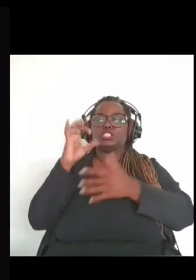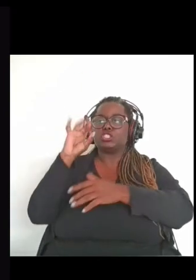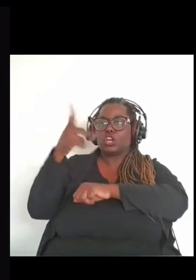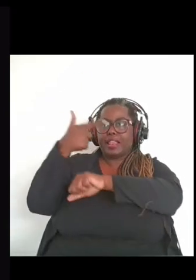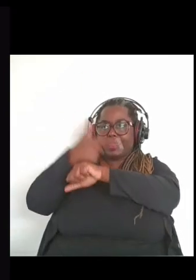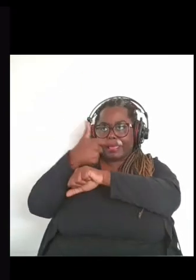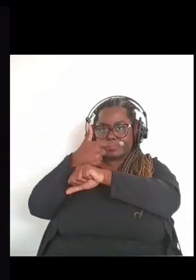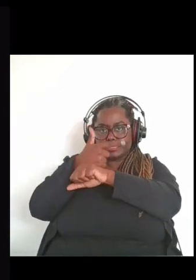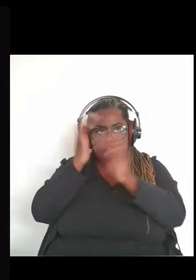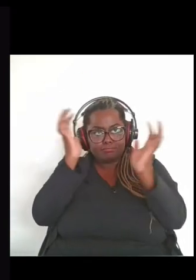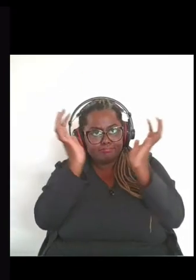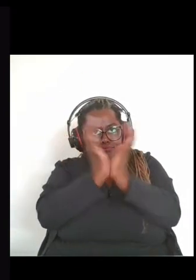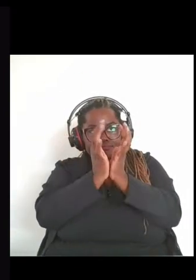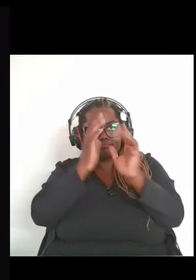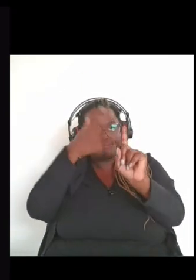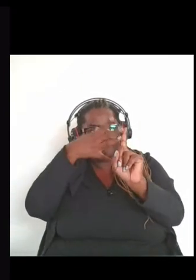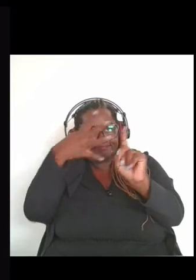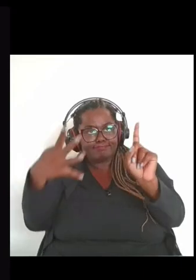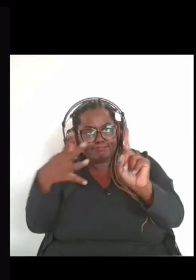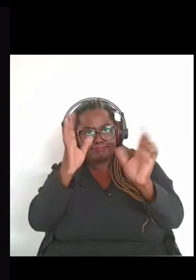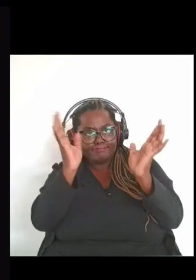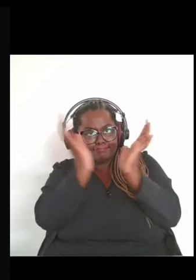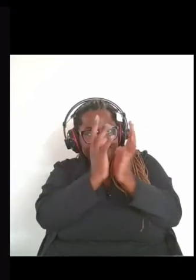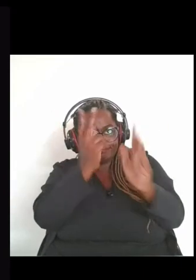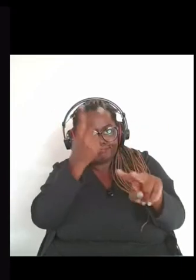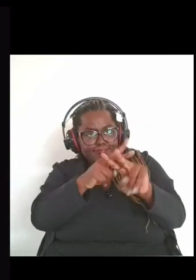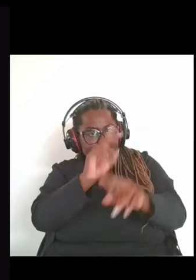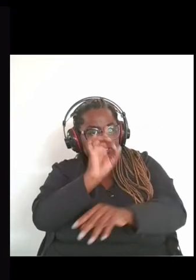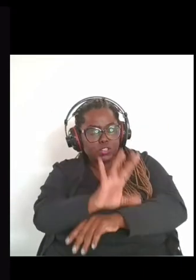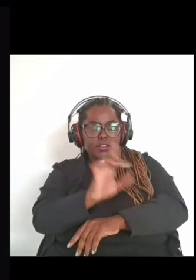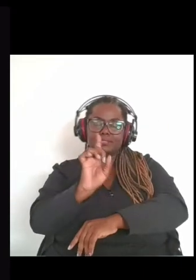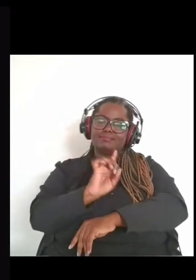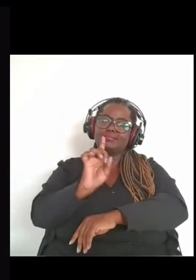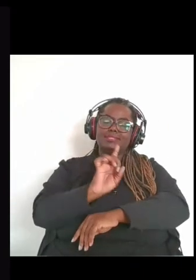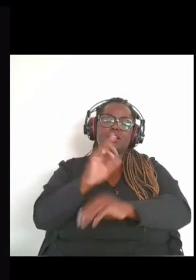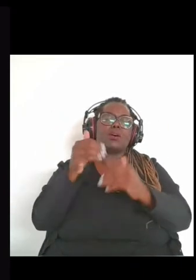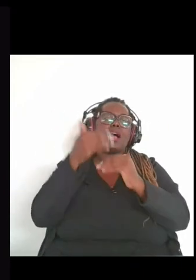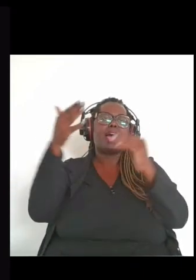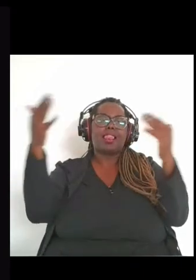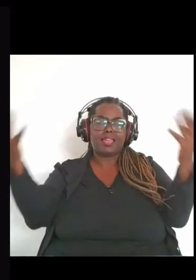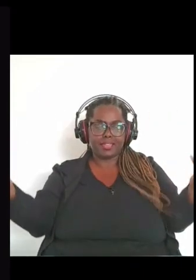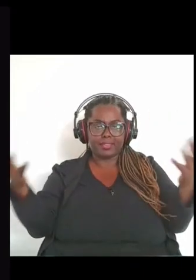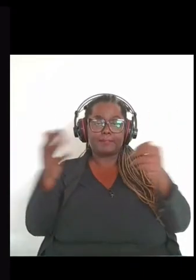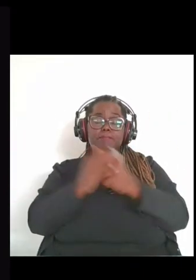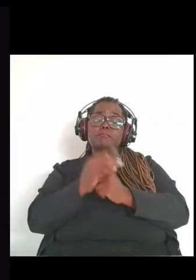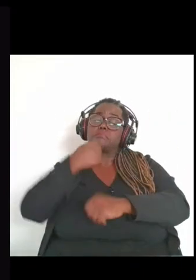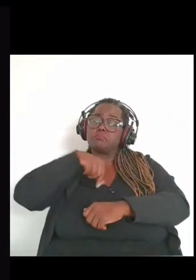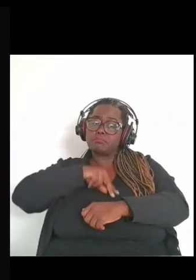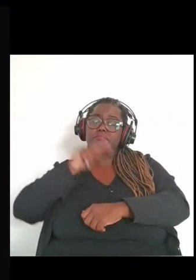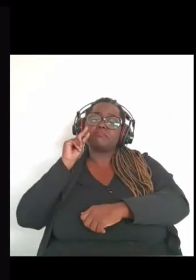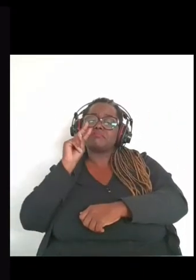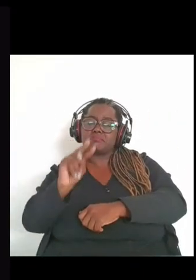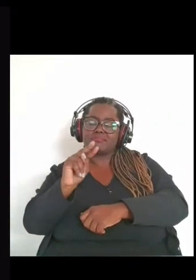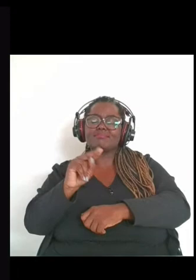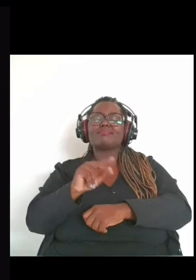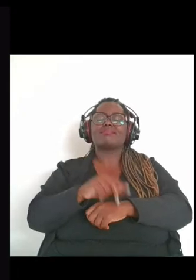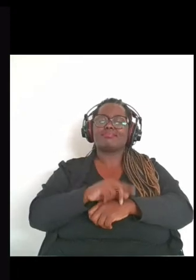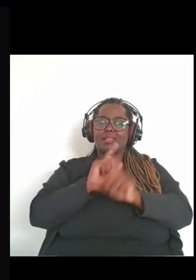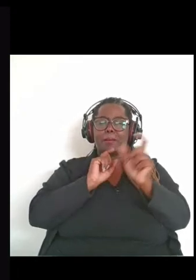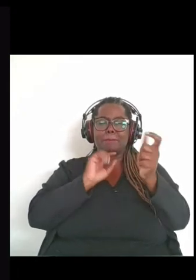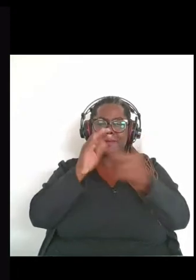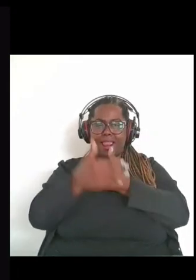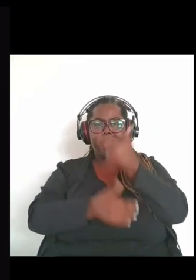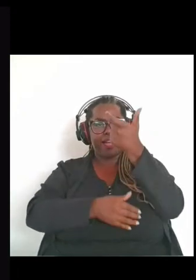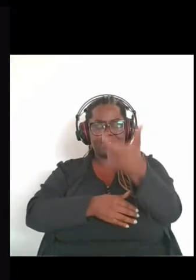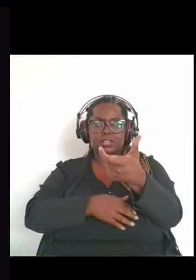LGBT is actually quite paramedic and of course we've known that for example trans issues have always been sidelined